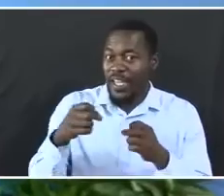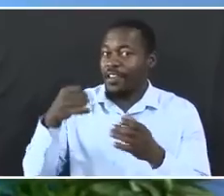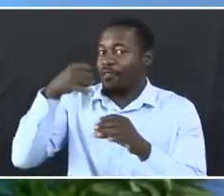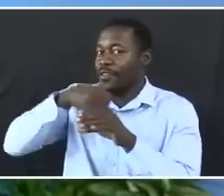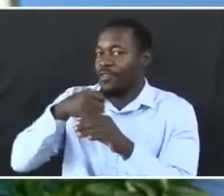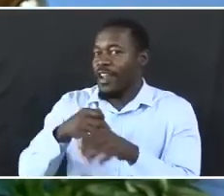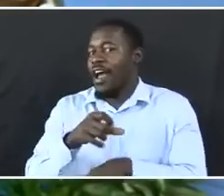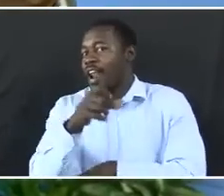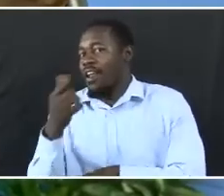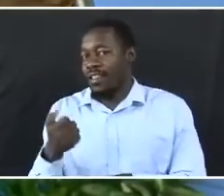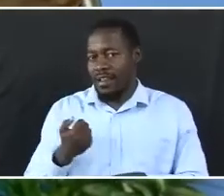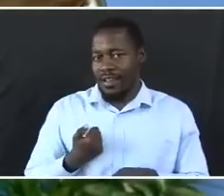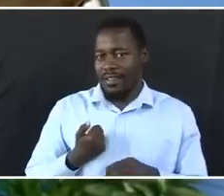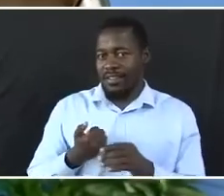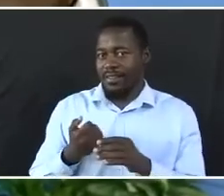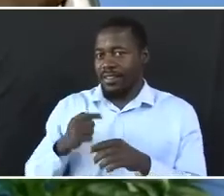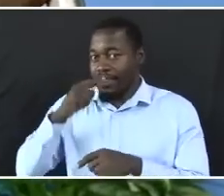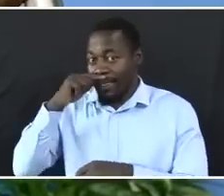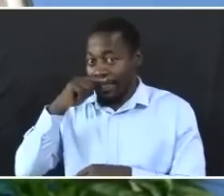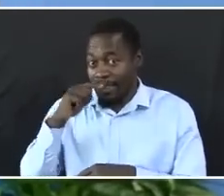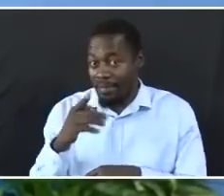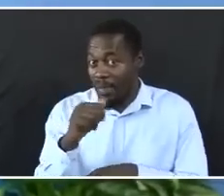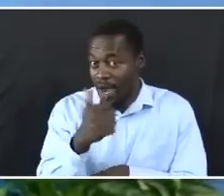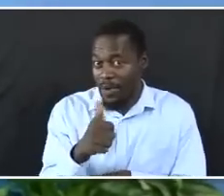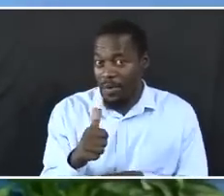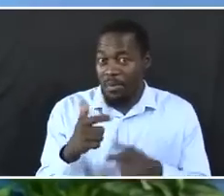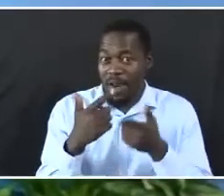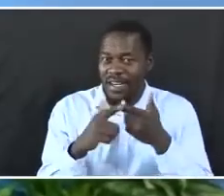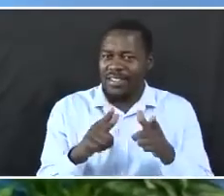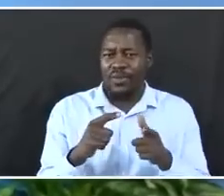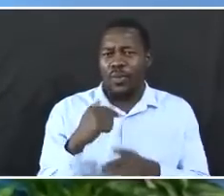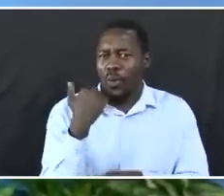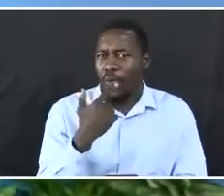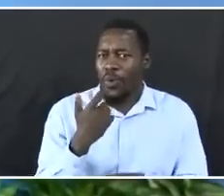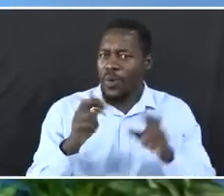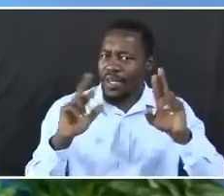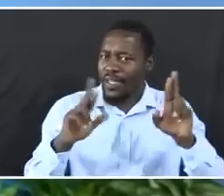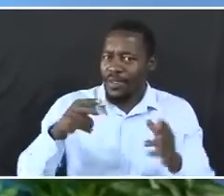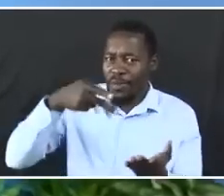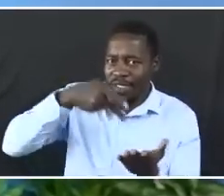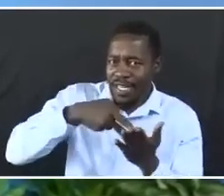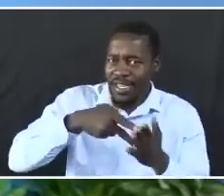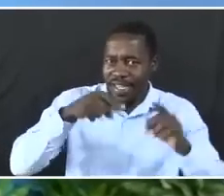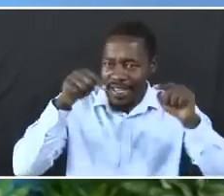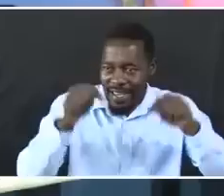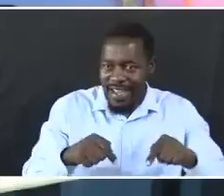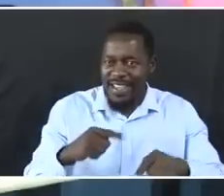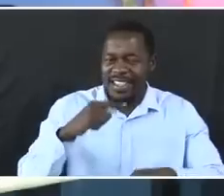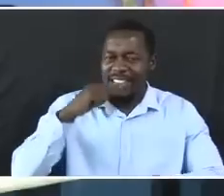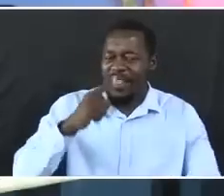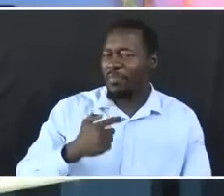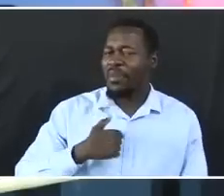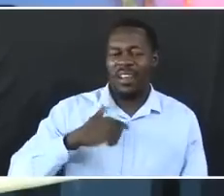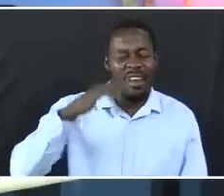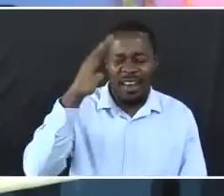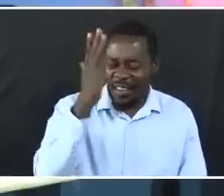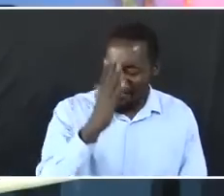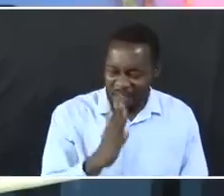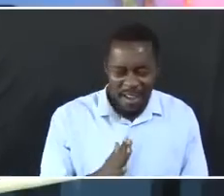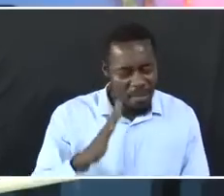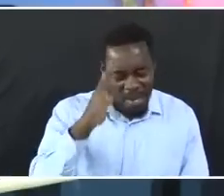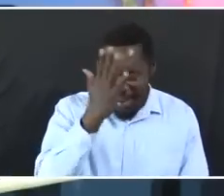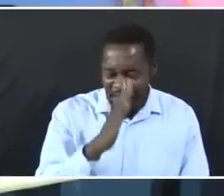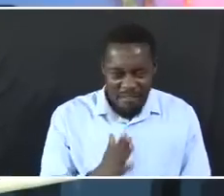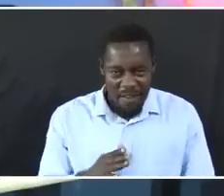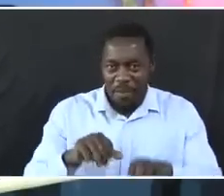here can stand and say, I have never entertained that